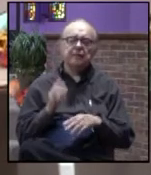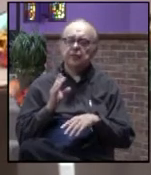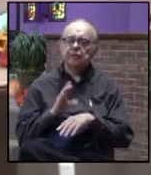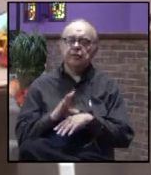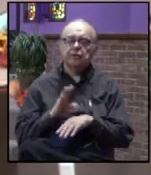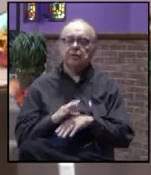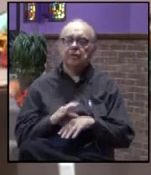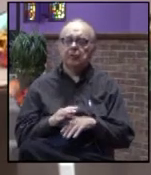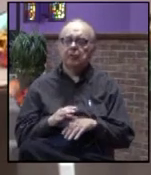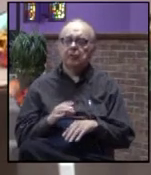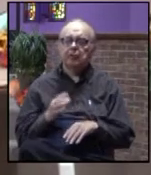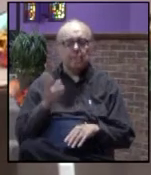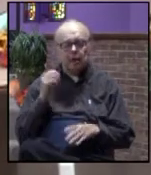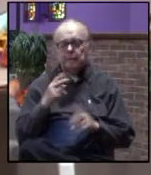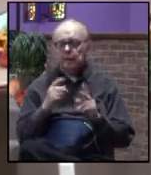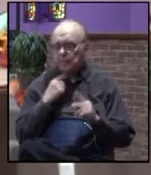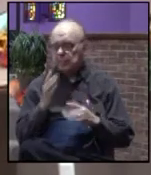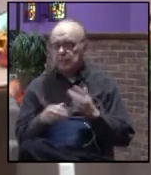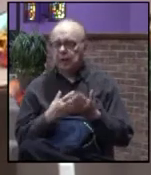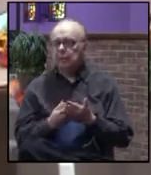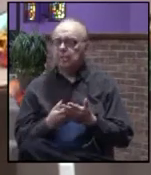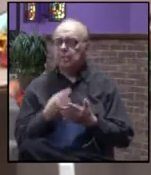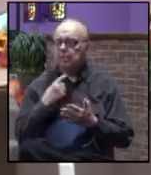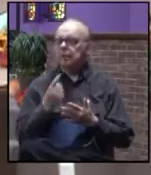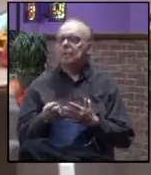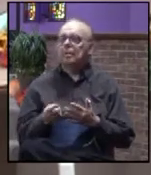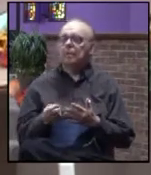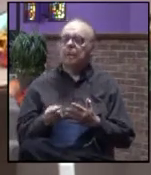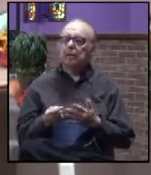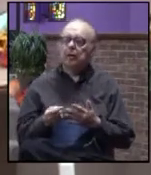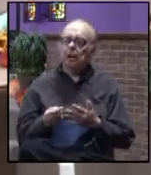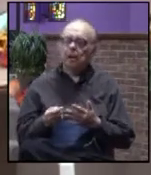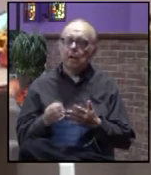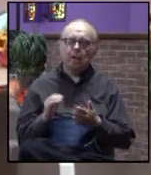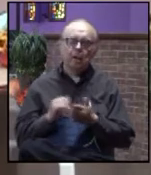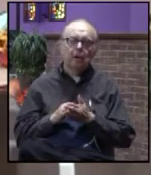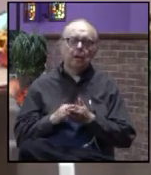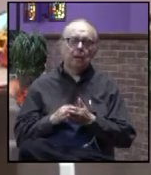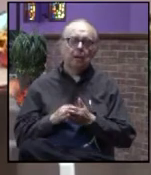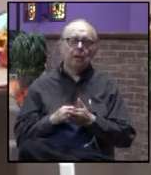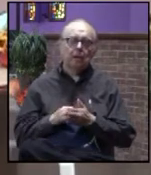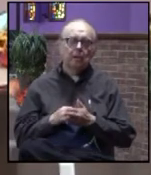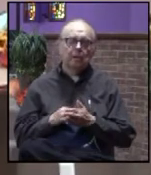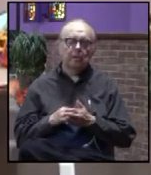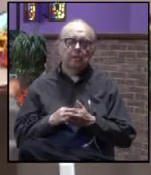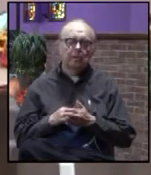whatever. And you hear people all the time that will tell you, you know, that unless